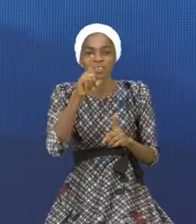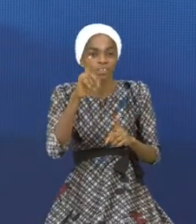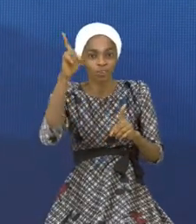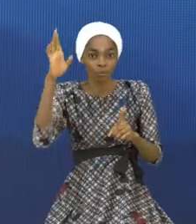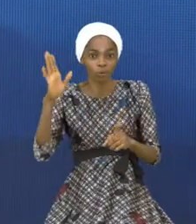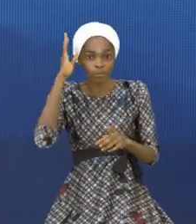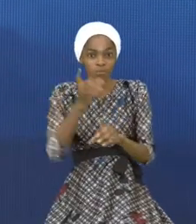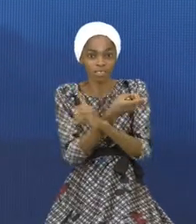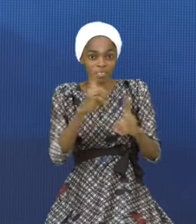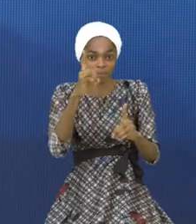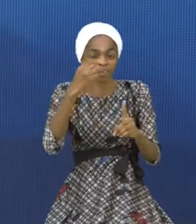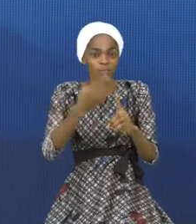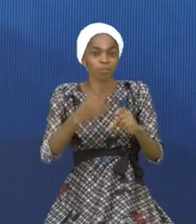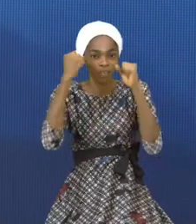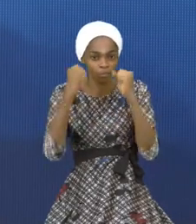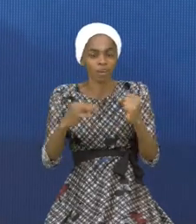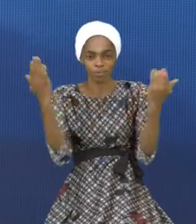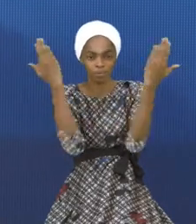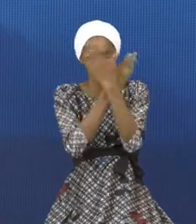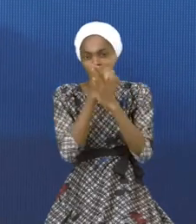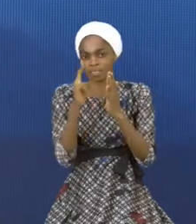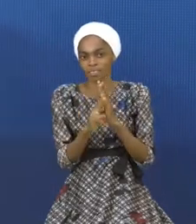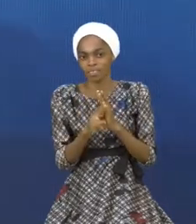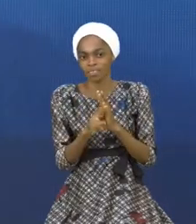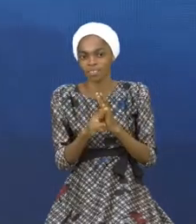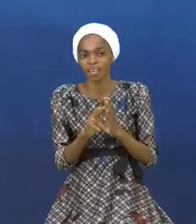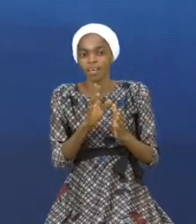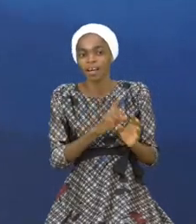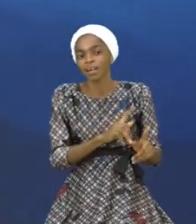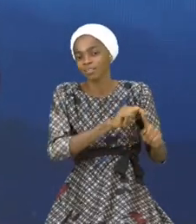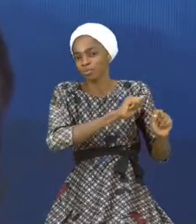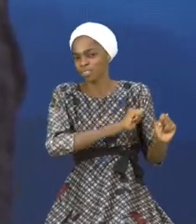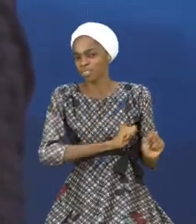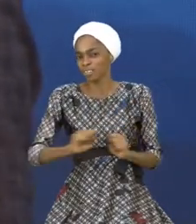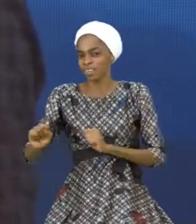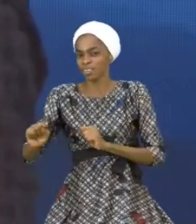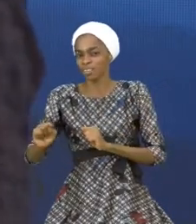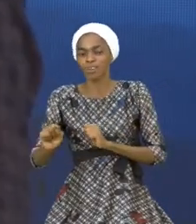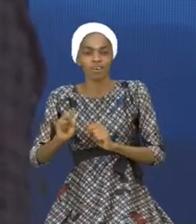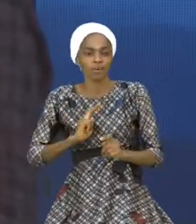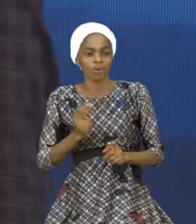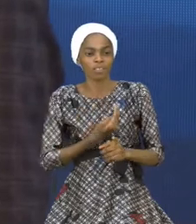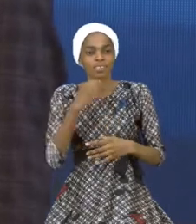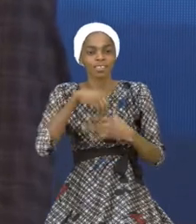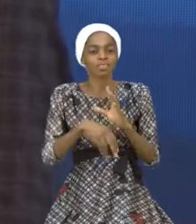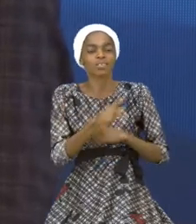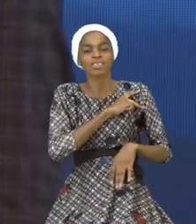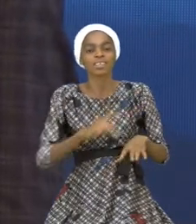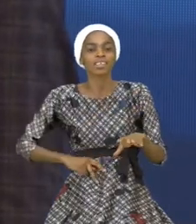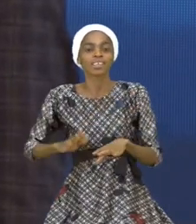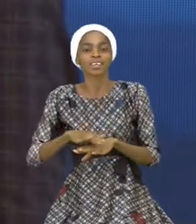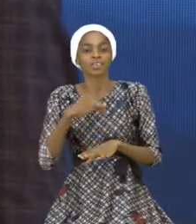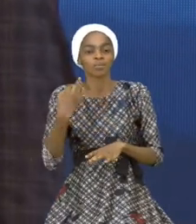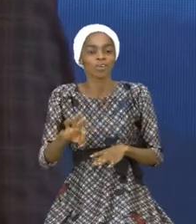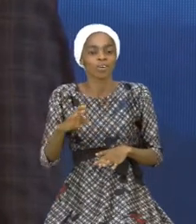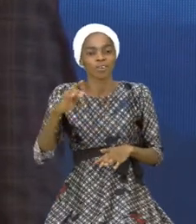the power of darkness and has translated us into the kingdom of